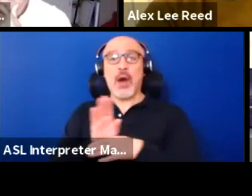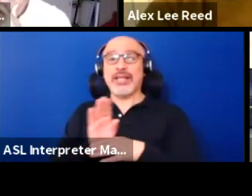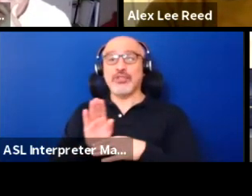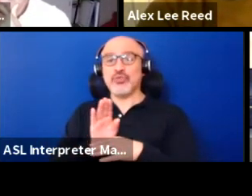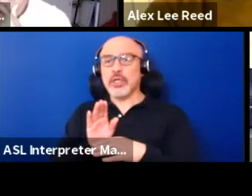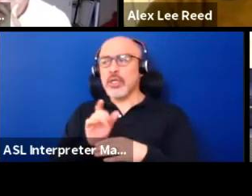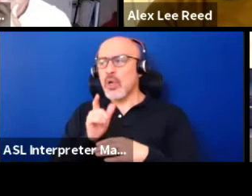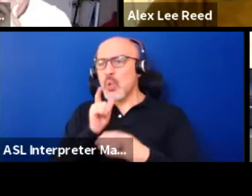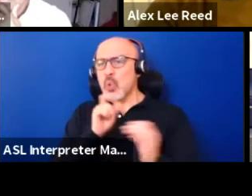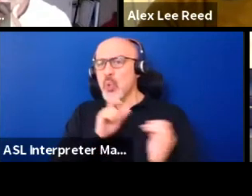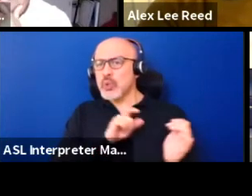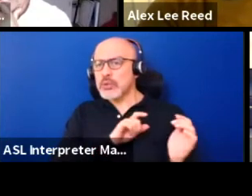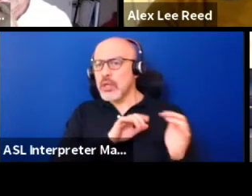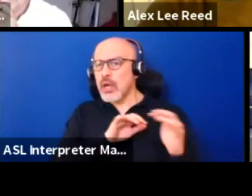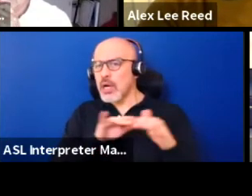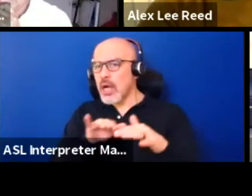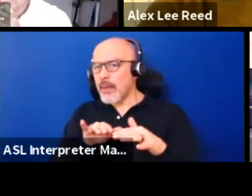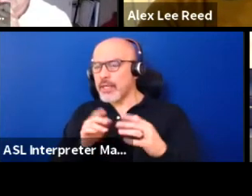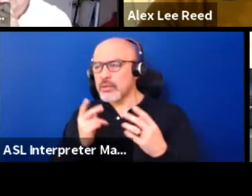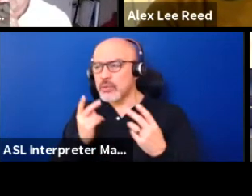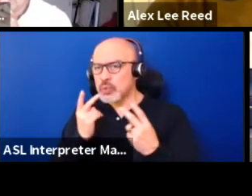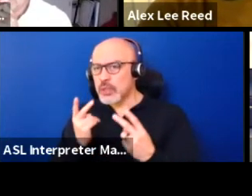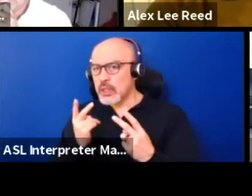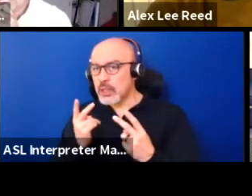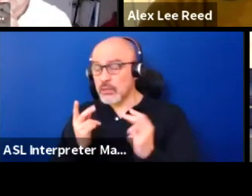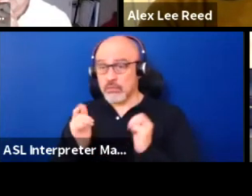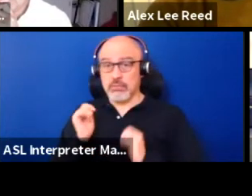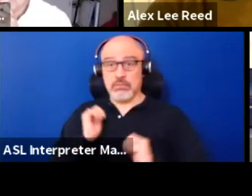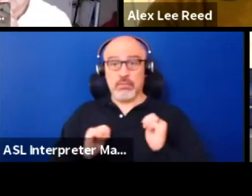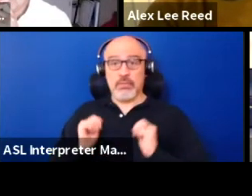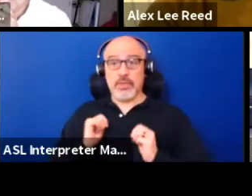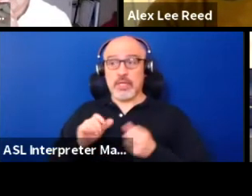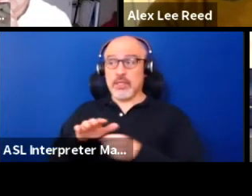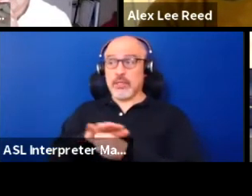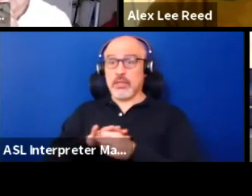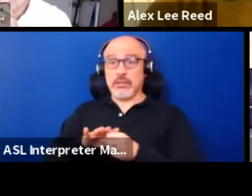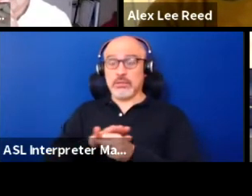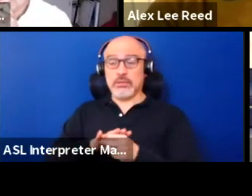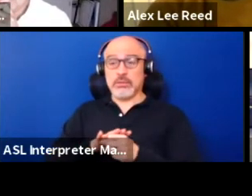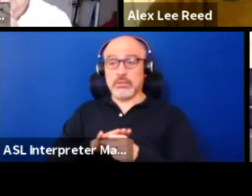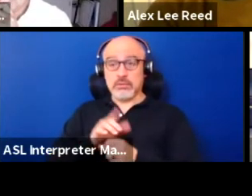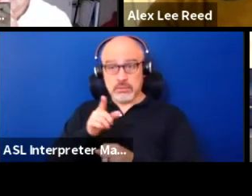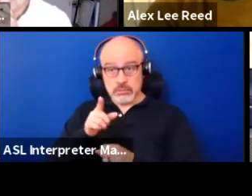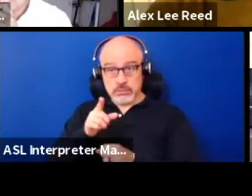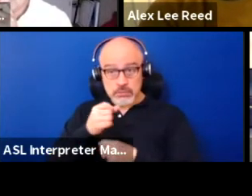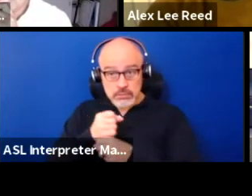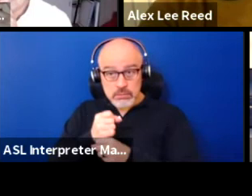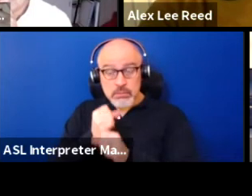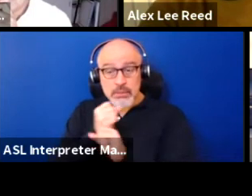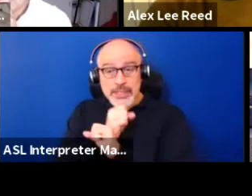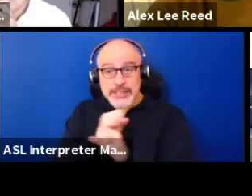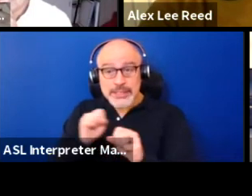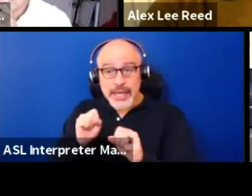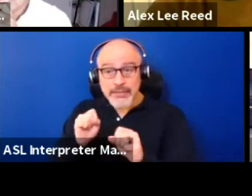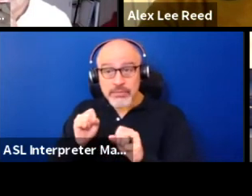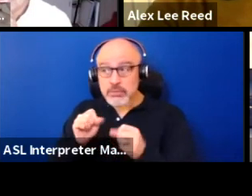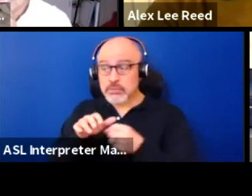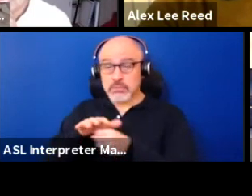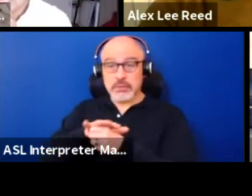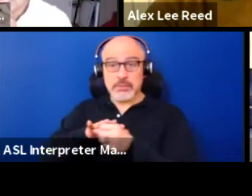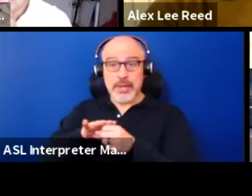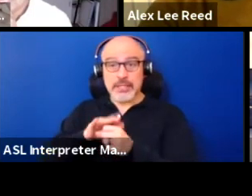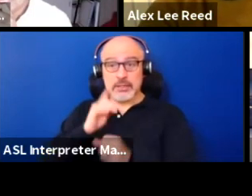it? Are the theaters and institutions creating safe space for all of us to be